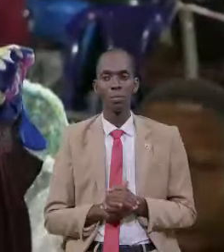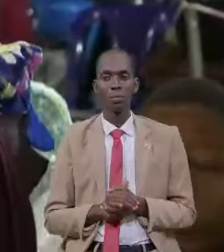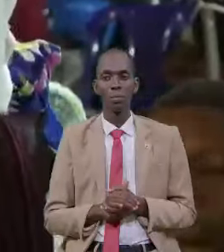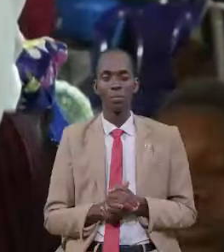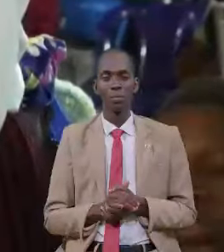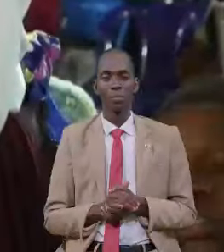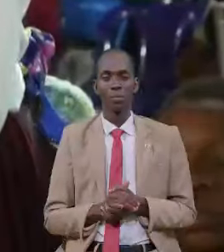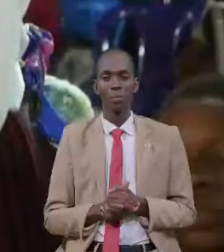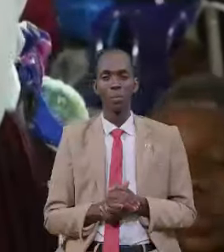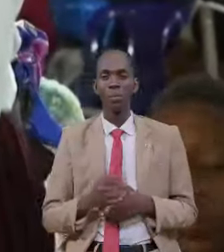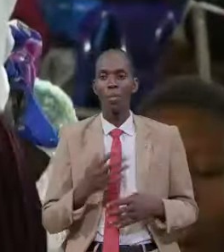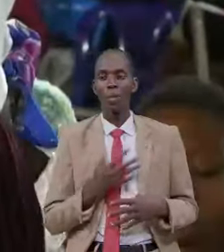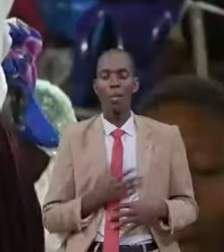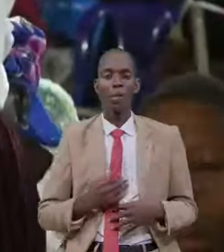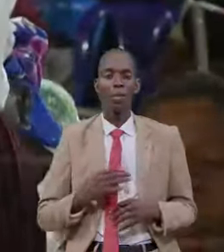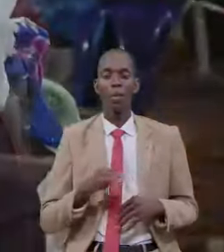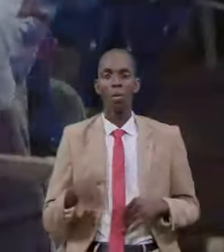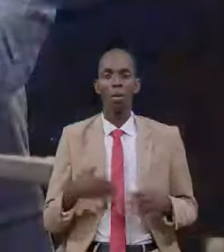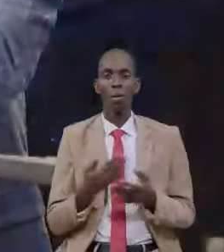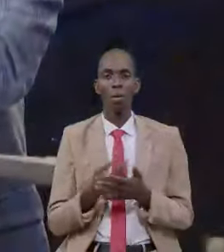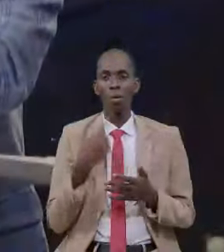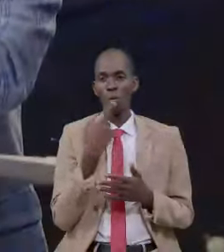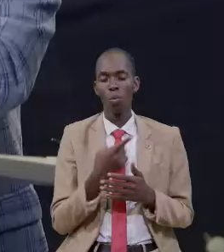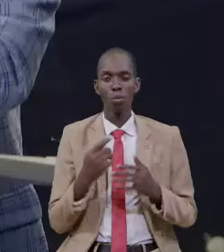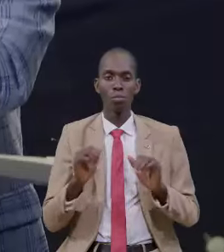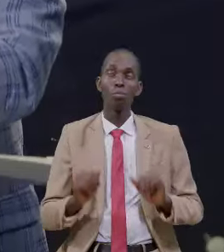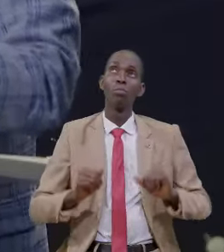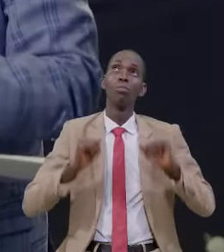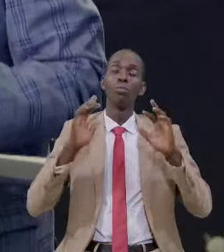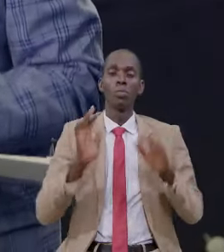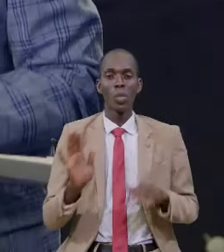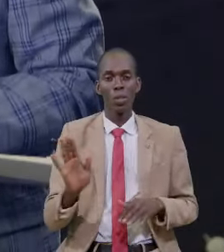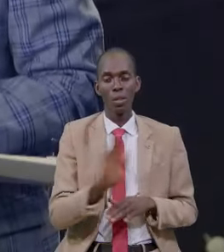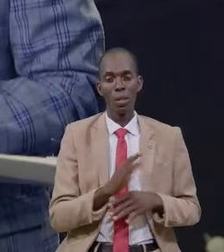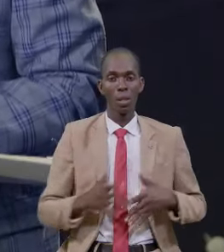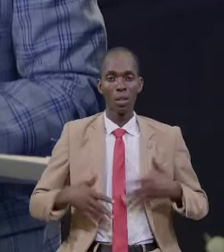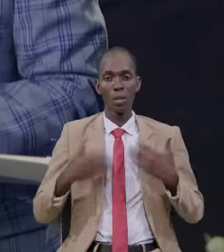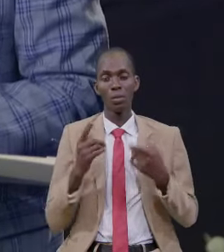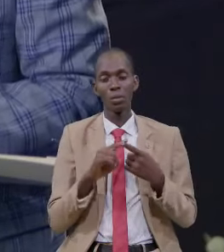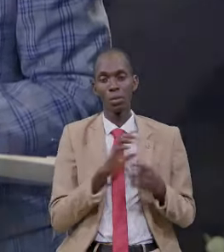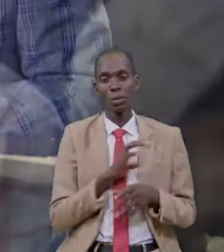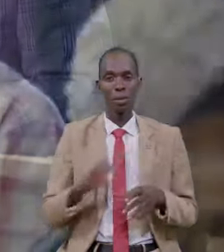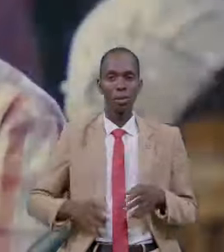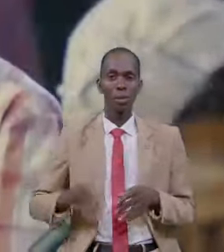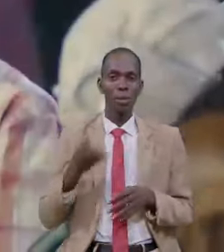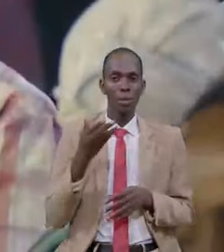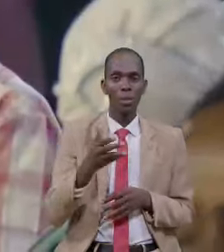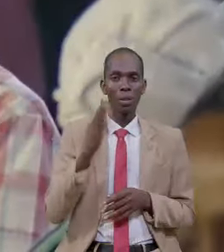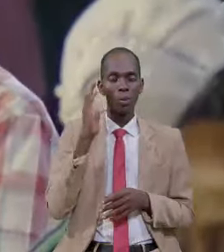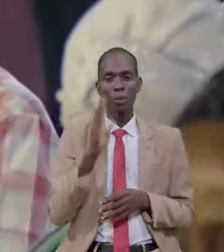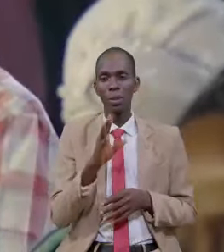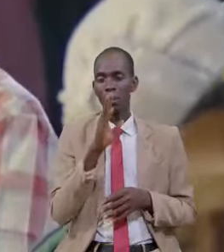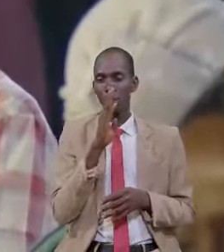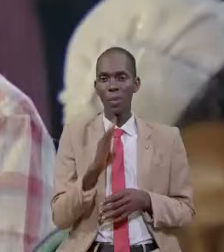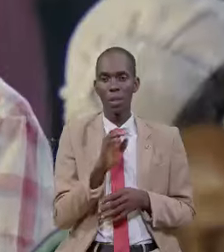+234 91 54 44 92 63. And all those who have given their lives to Christ tonight, there will be a believer's